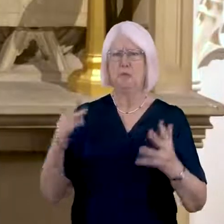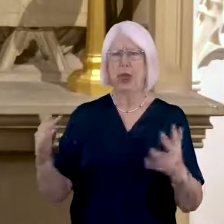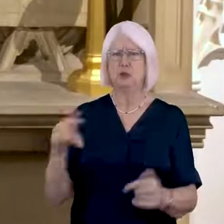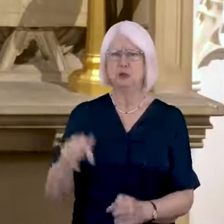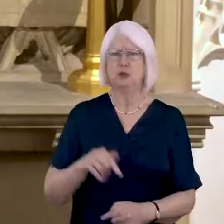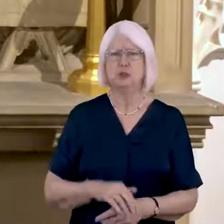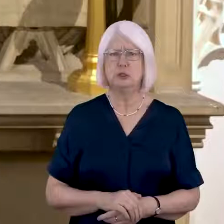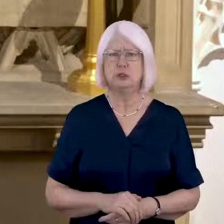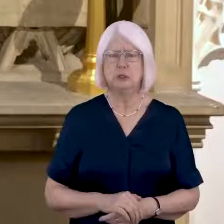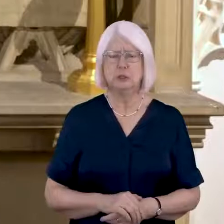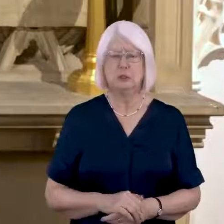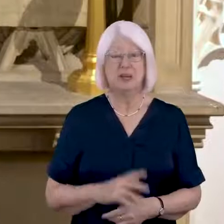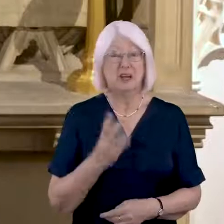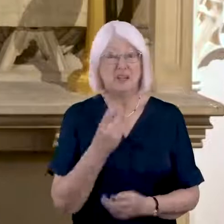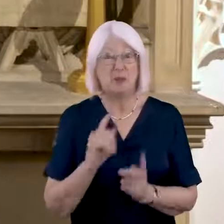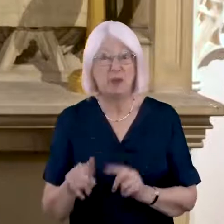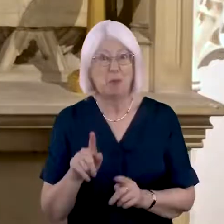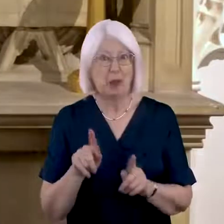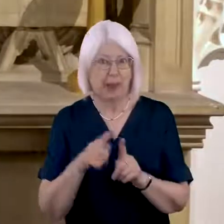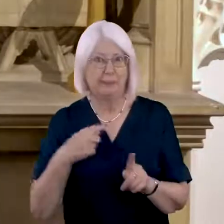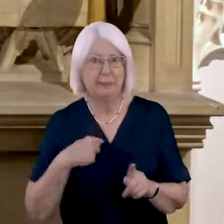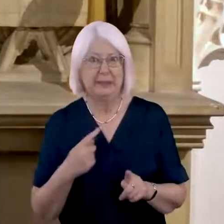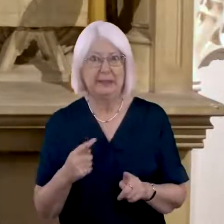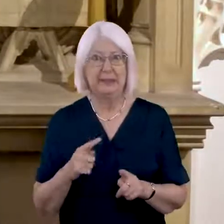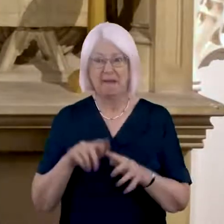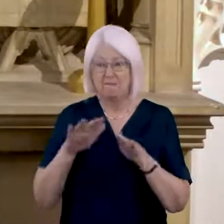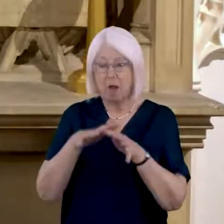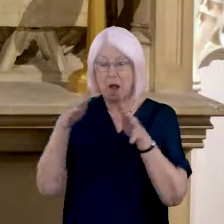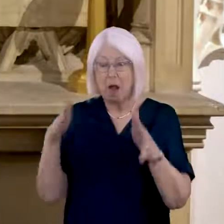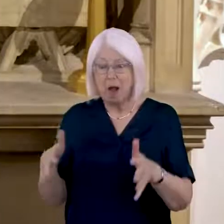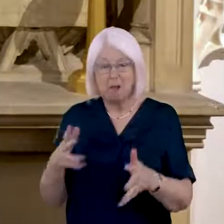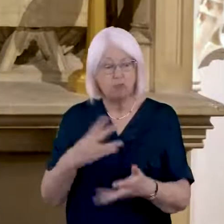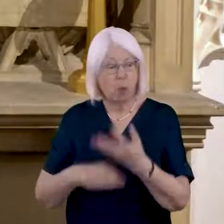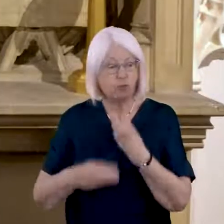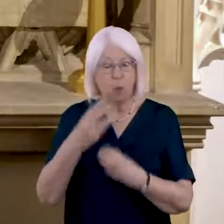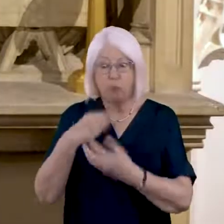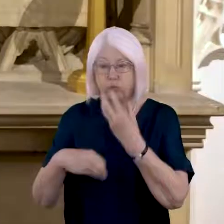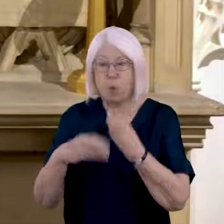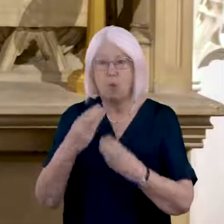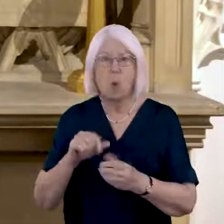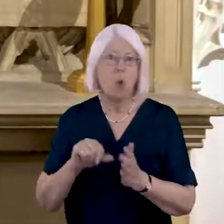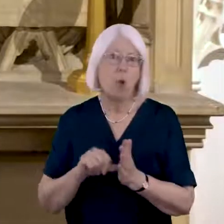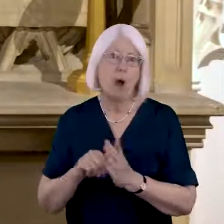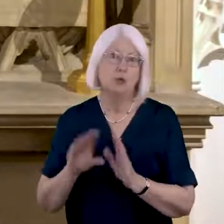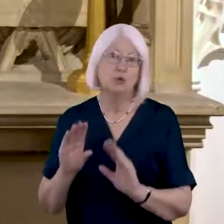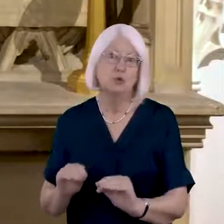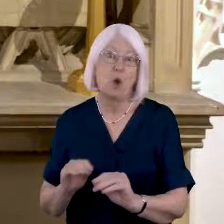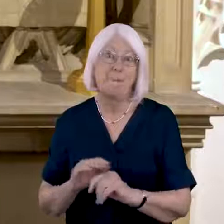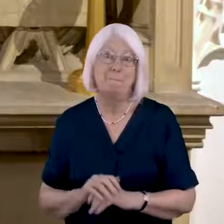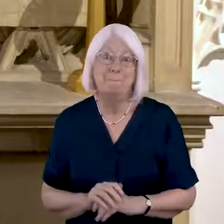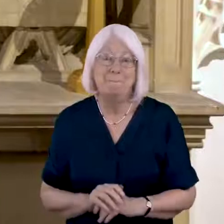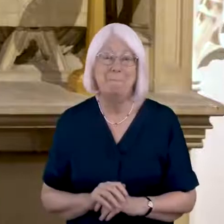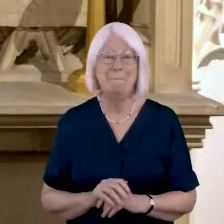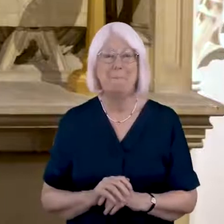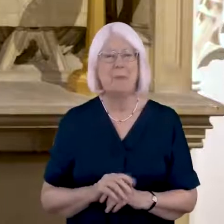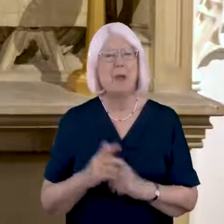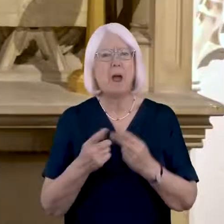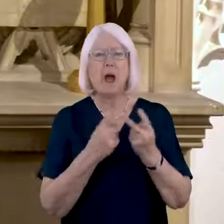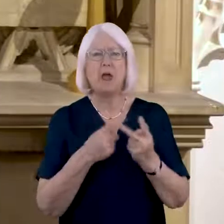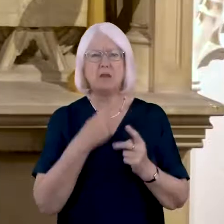me, find it hard to stop eating or drinking when there is a lot on offer. Others find